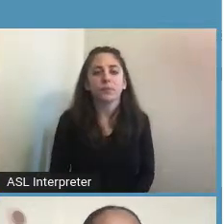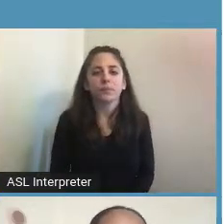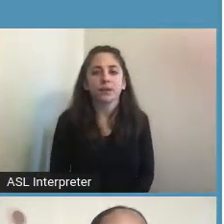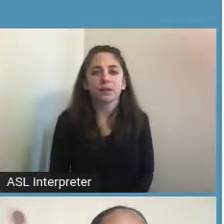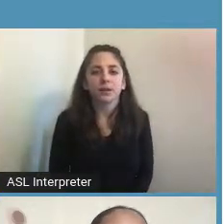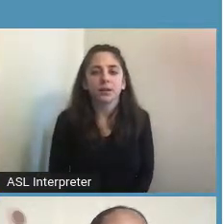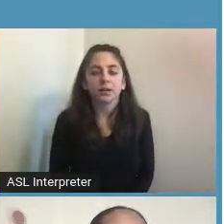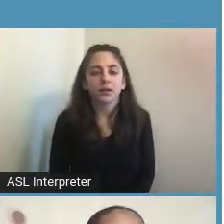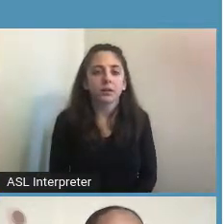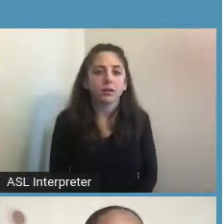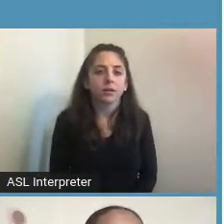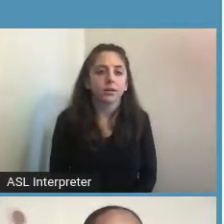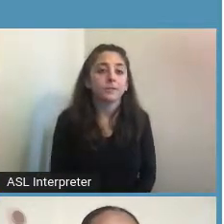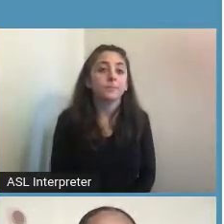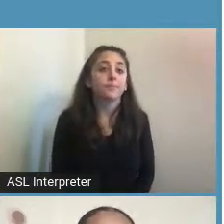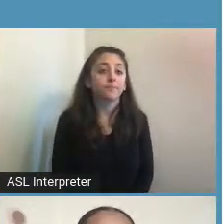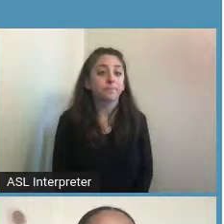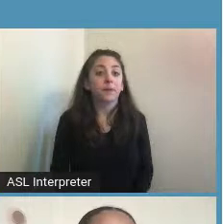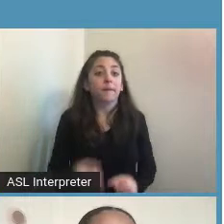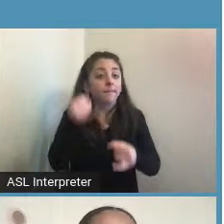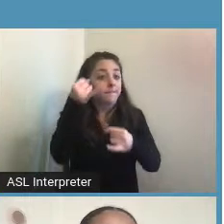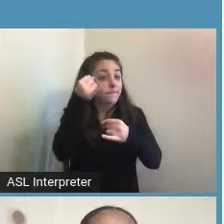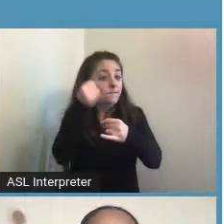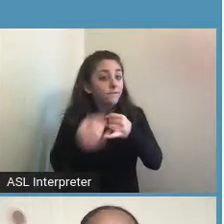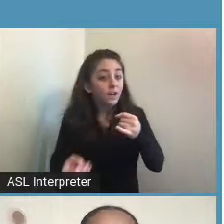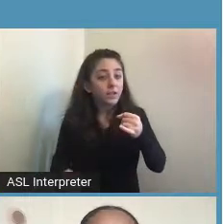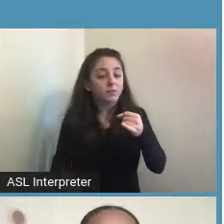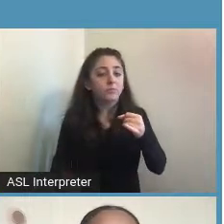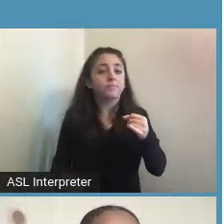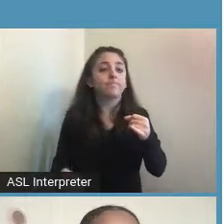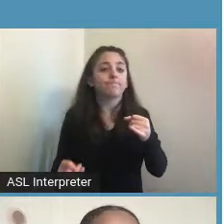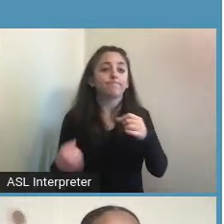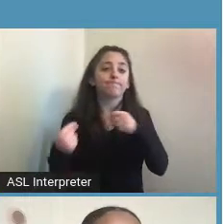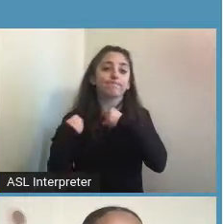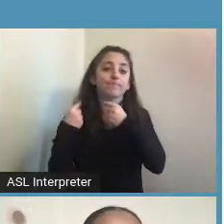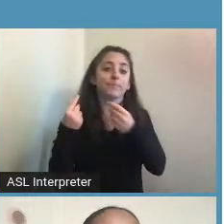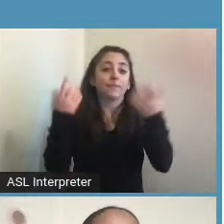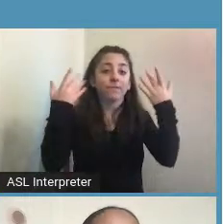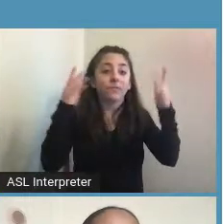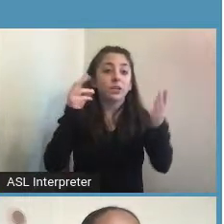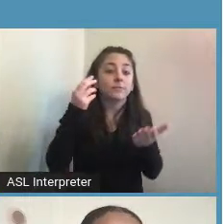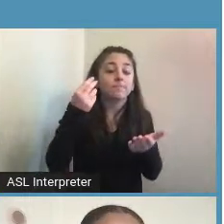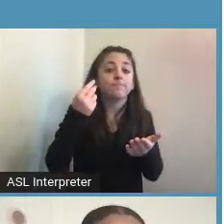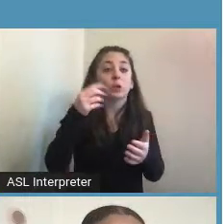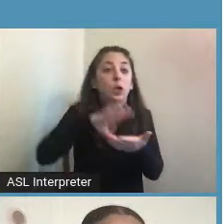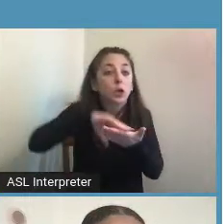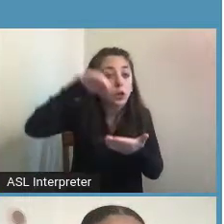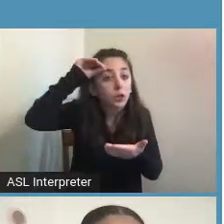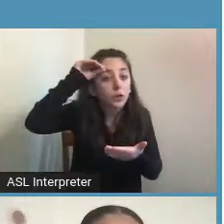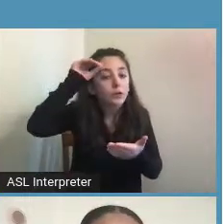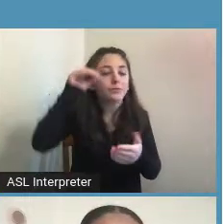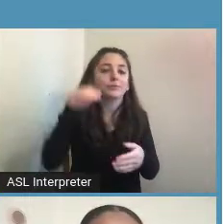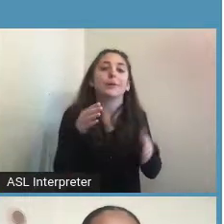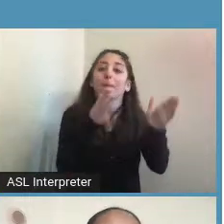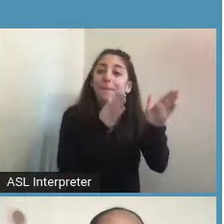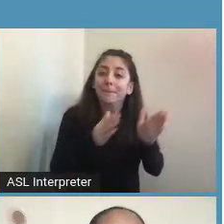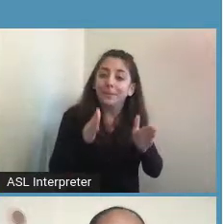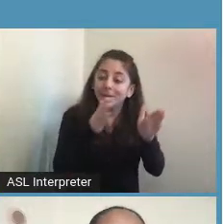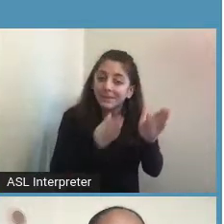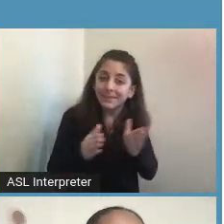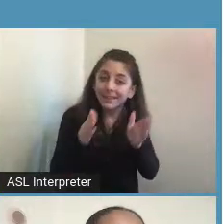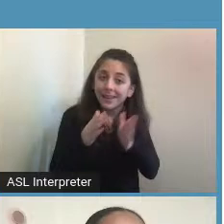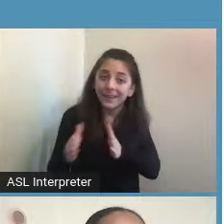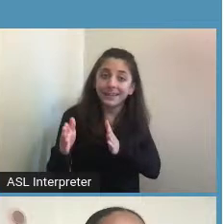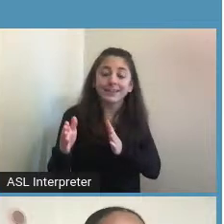And so my final tips and takeaways: create a plan, make it look pretty,